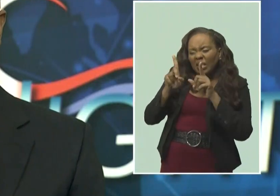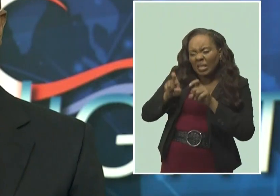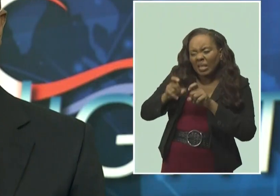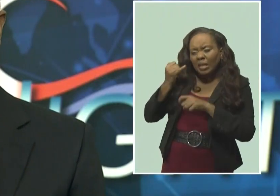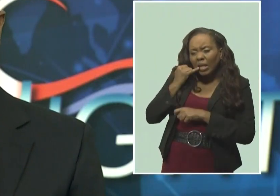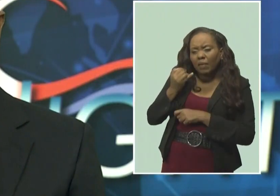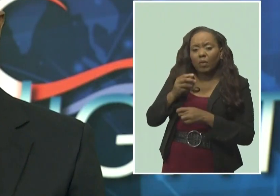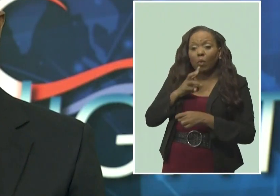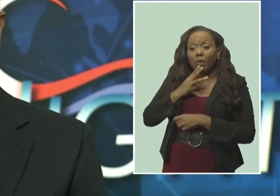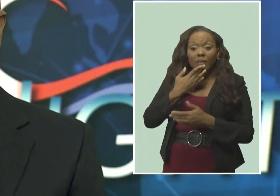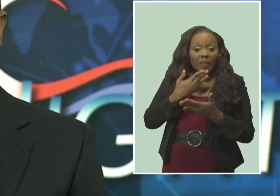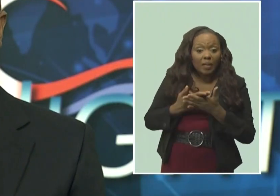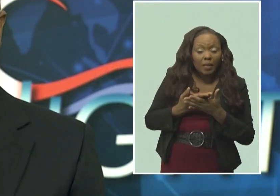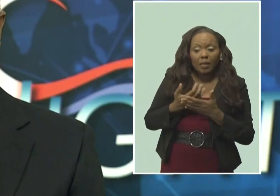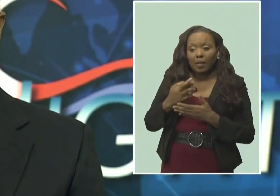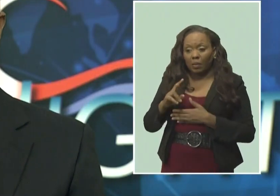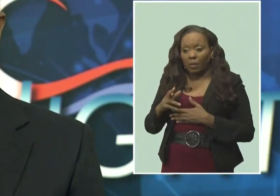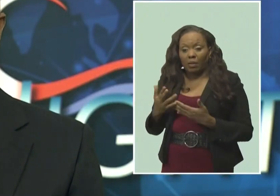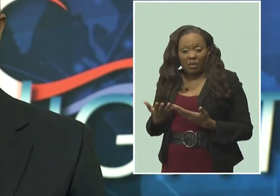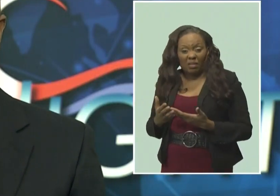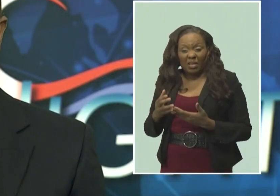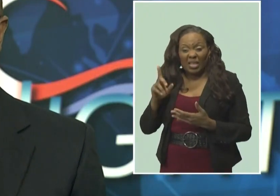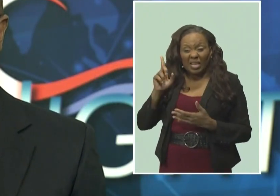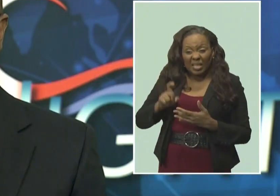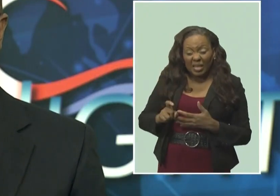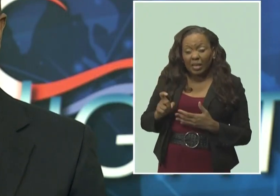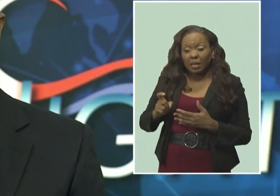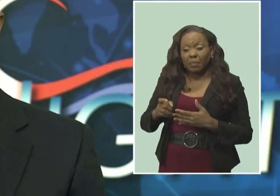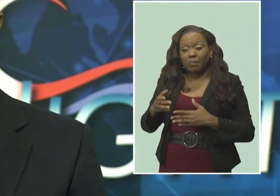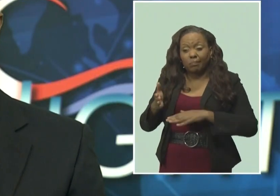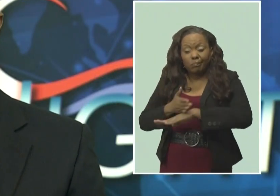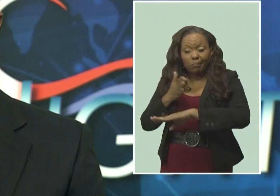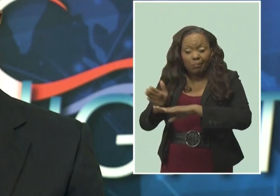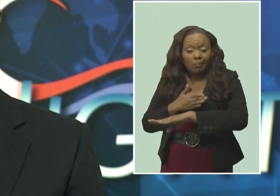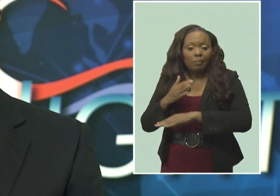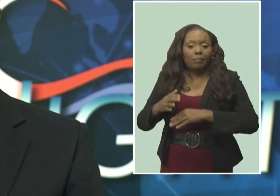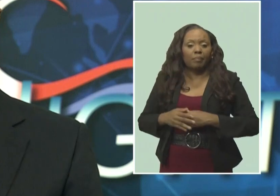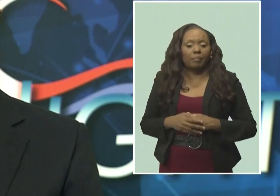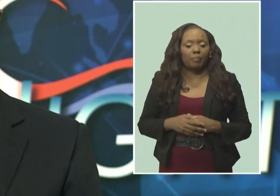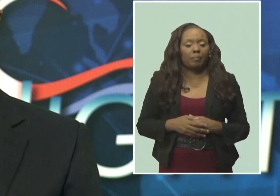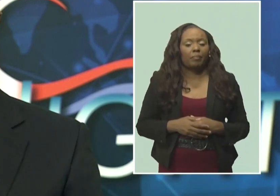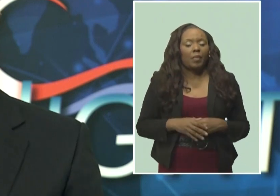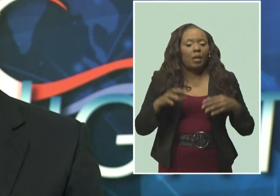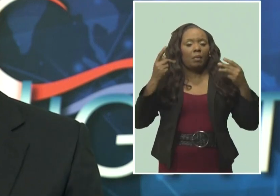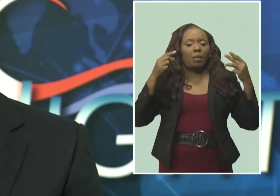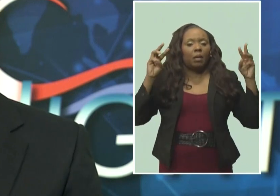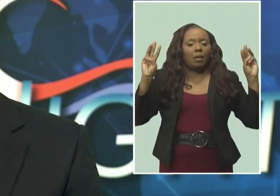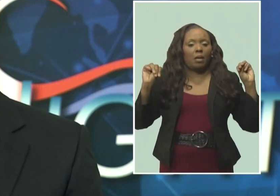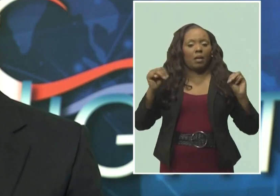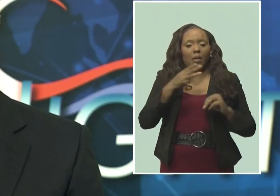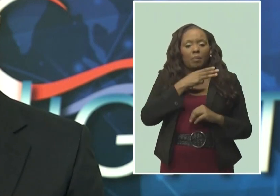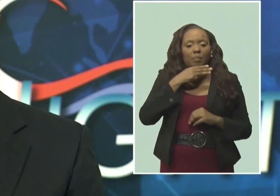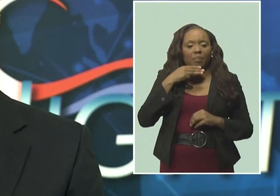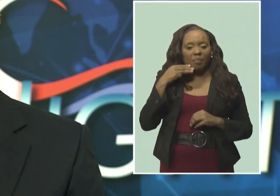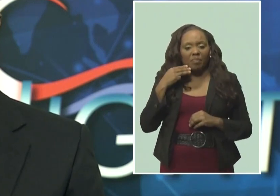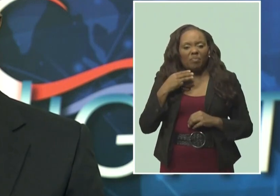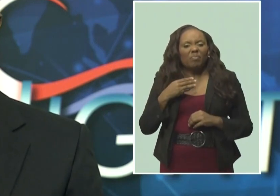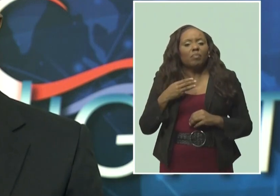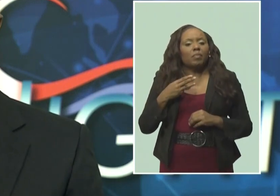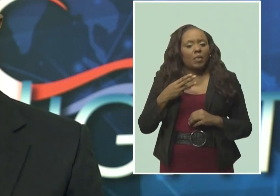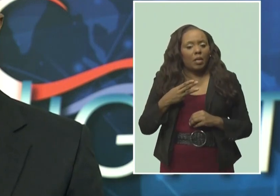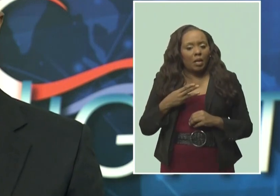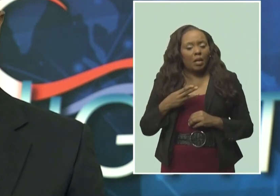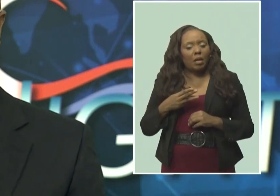Barbados Prime Minister Mia Mottley continues to be internationally recognized for her efforts in the areas of climate change